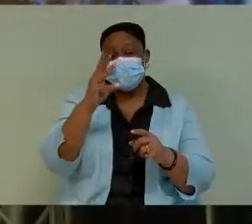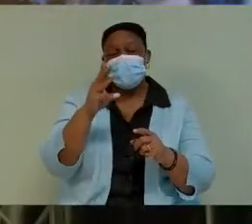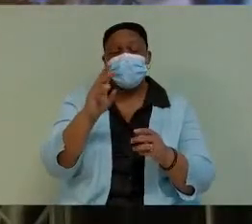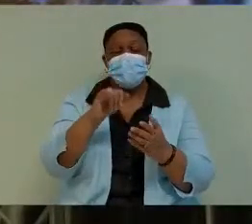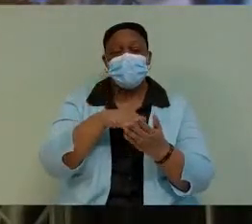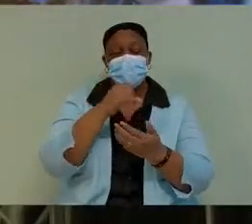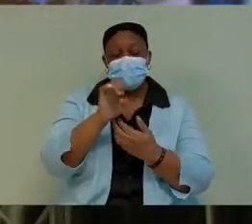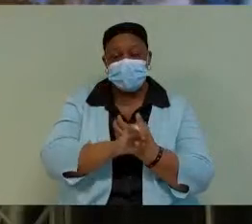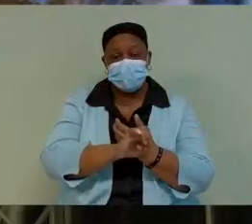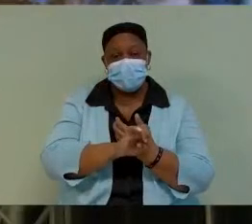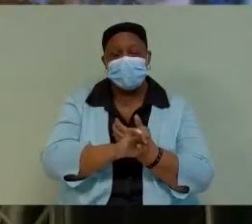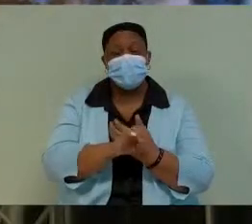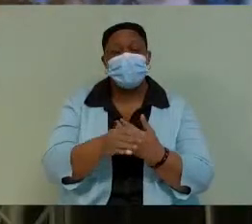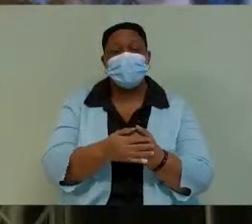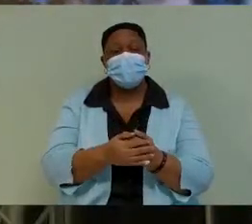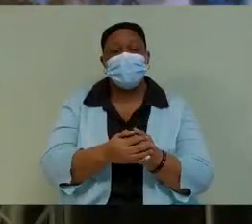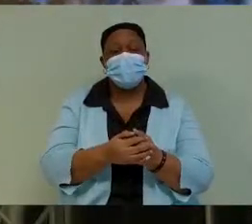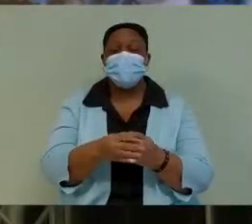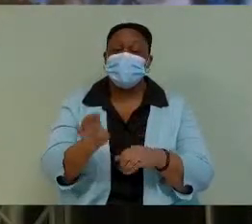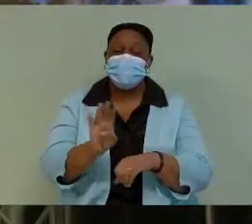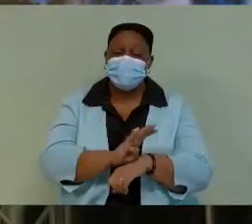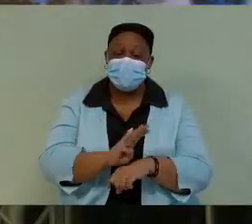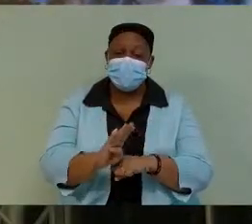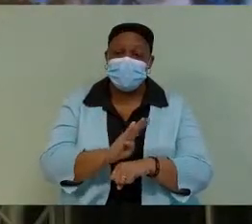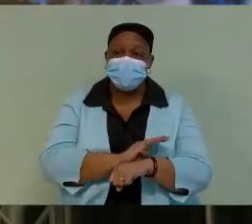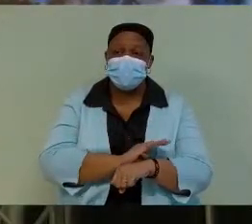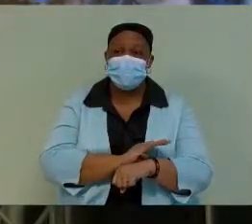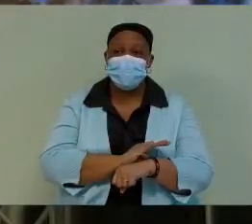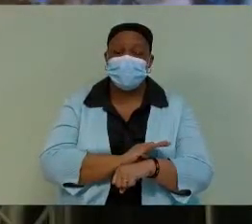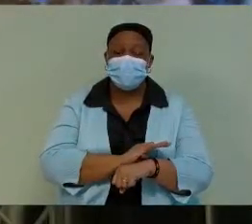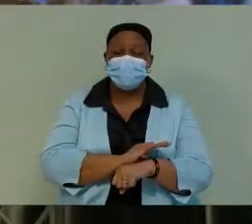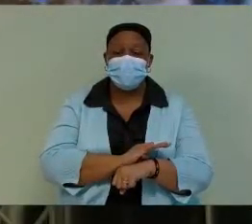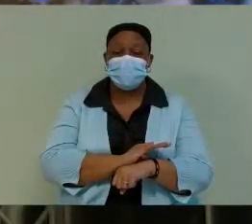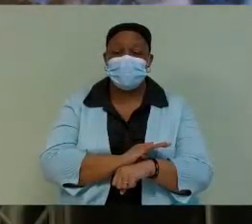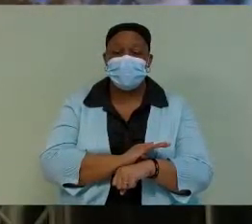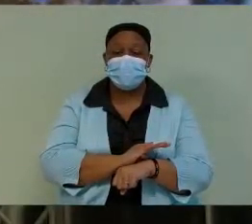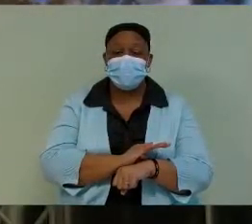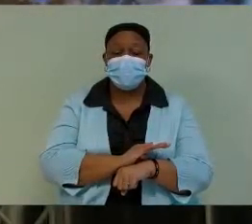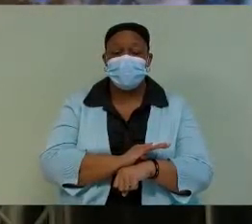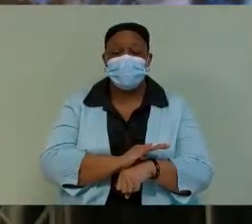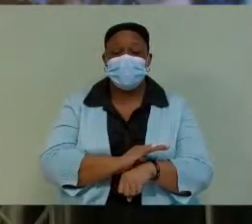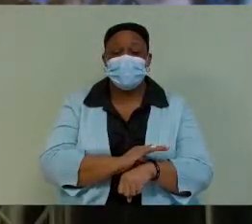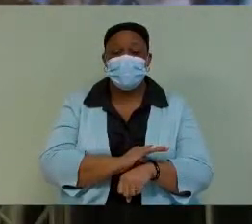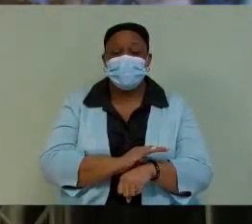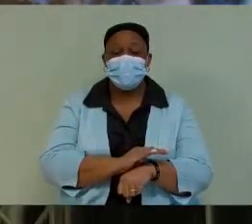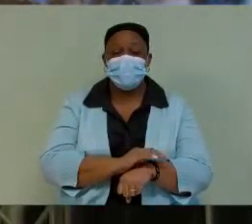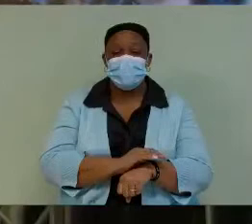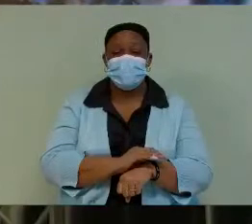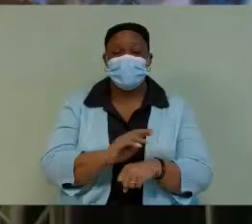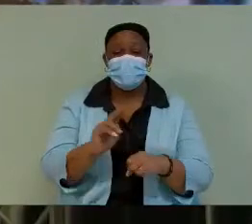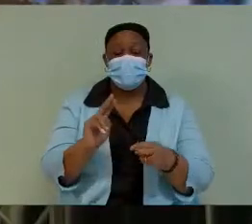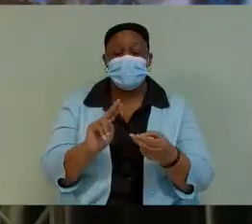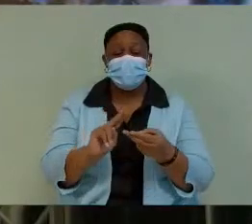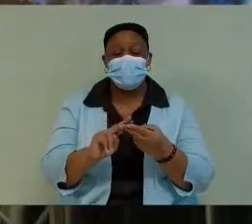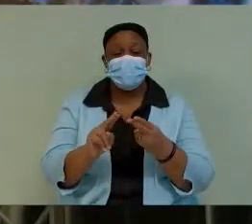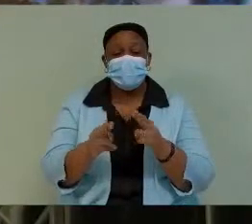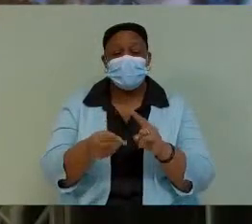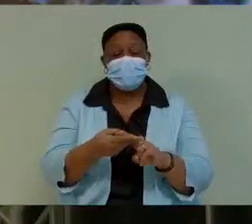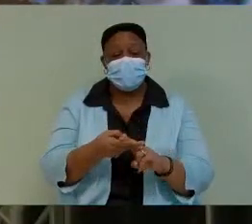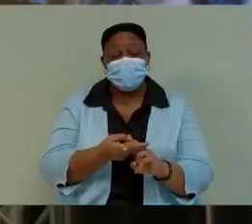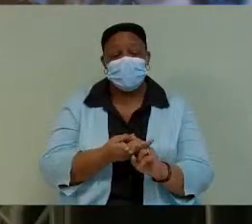the category of businesses, the particulars are as follows. Number of businesses